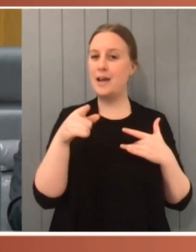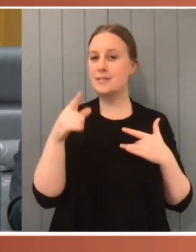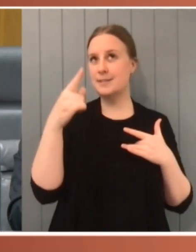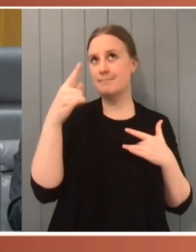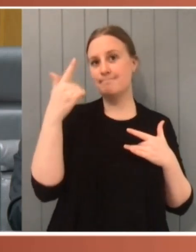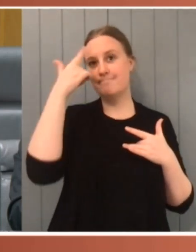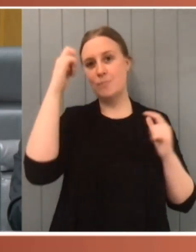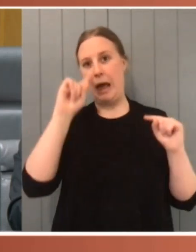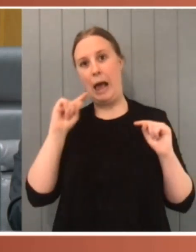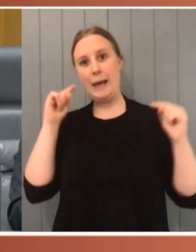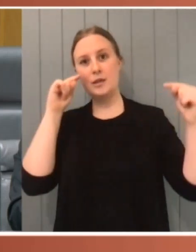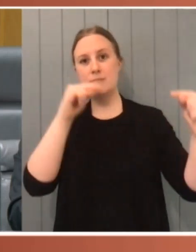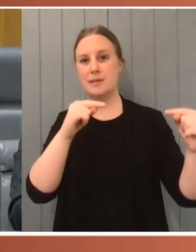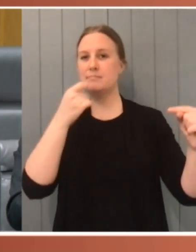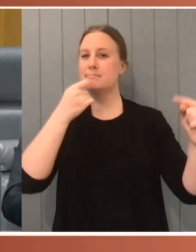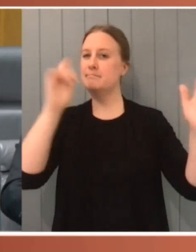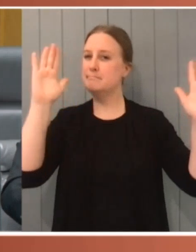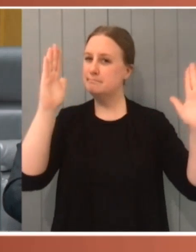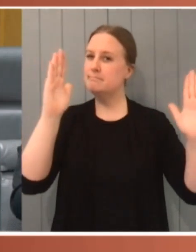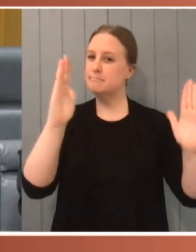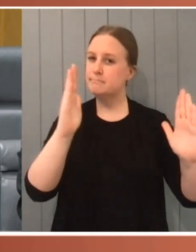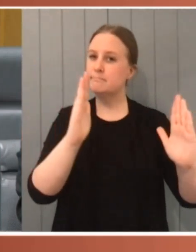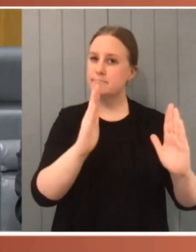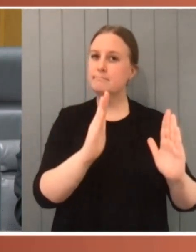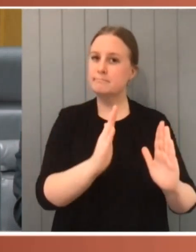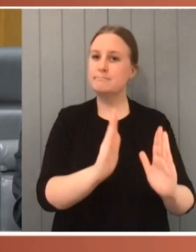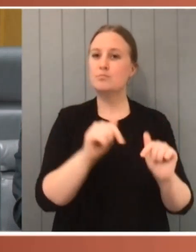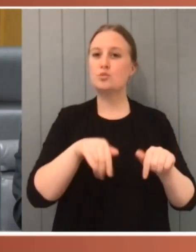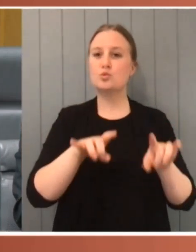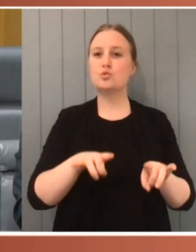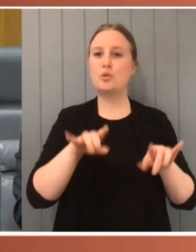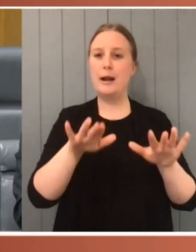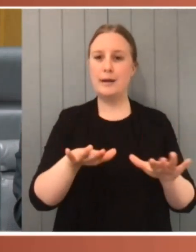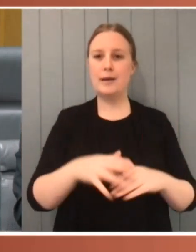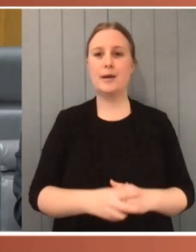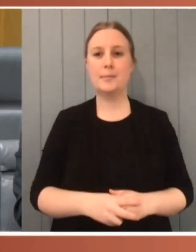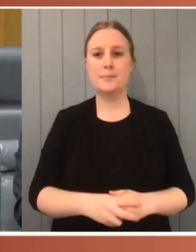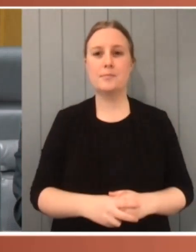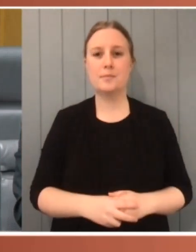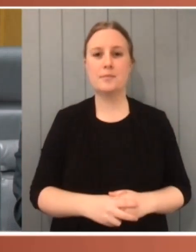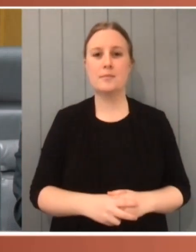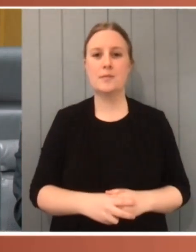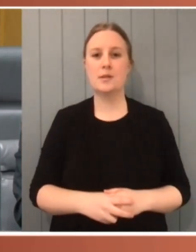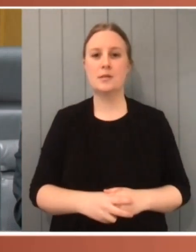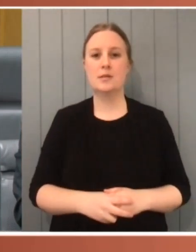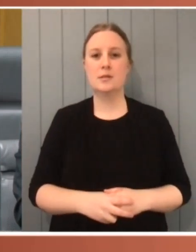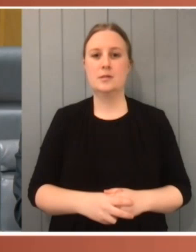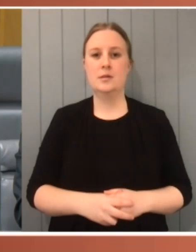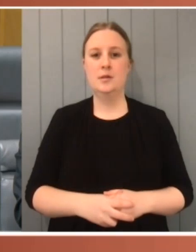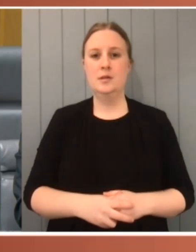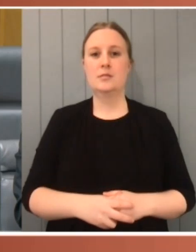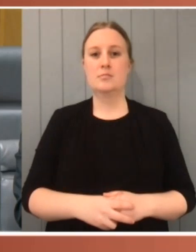in Australia, and I doubt, therefore, that some of the push for overturning